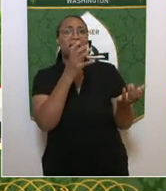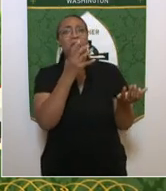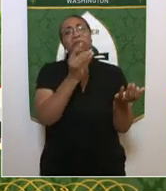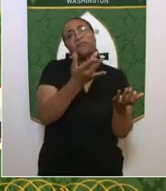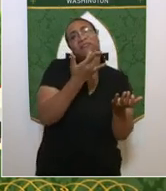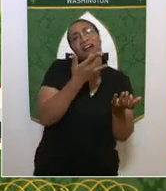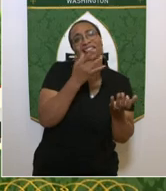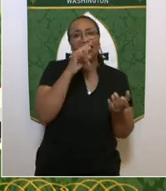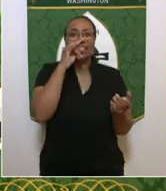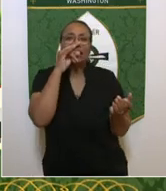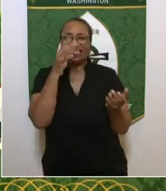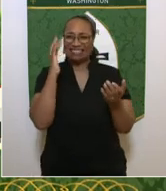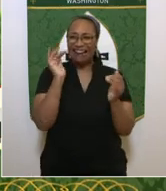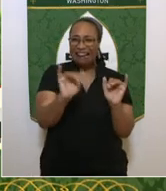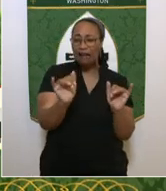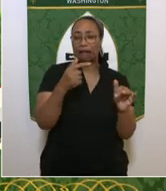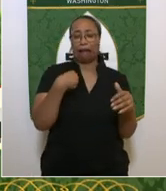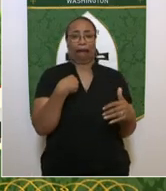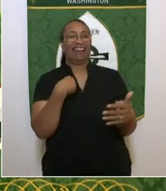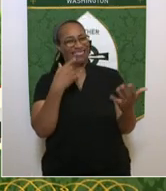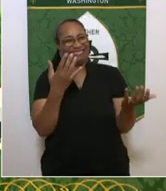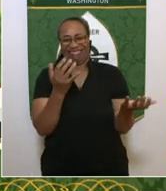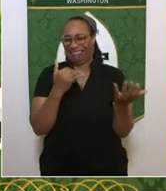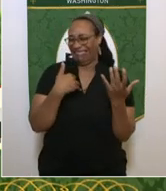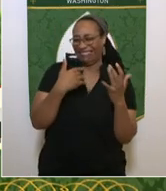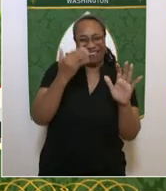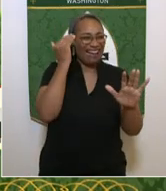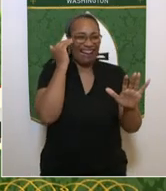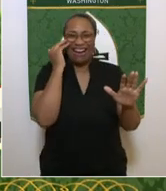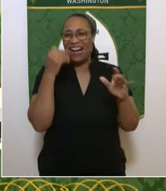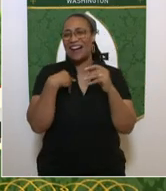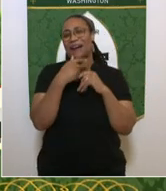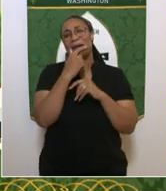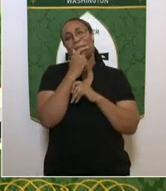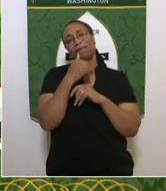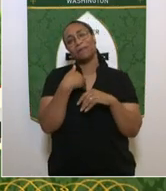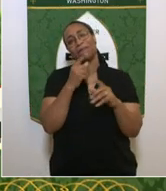But let me answer it this way.